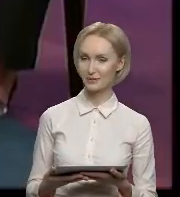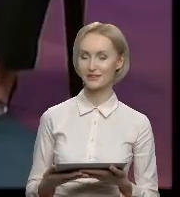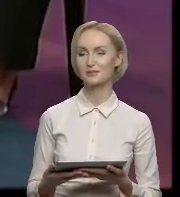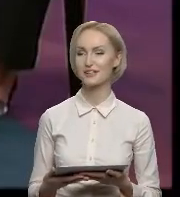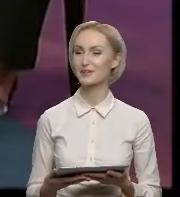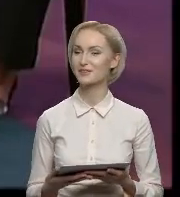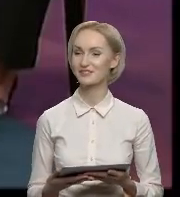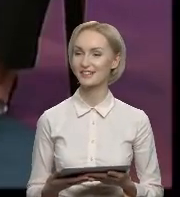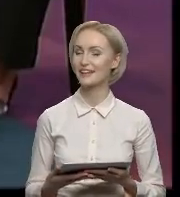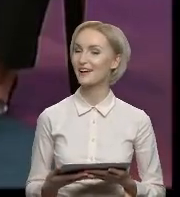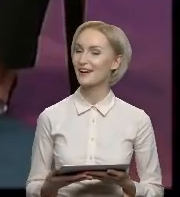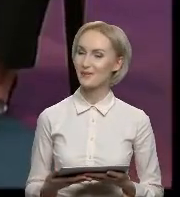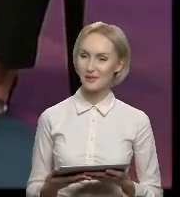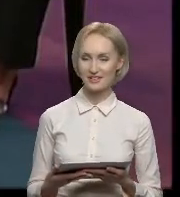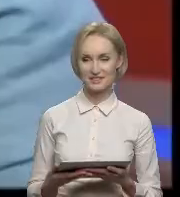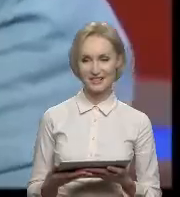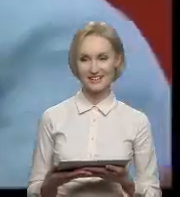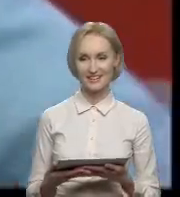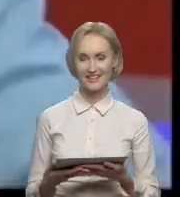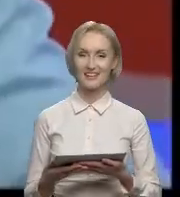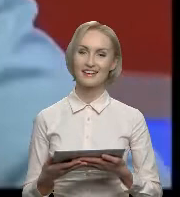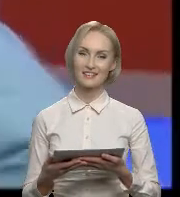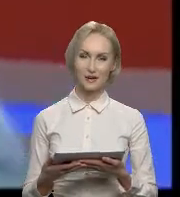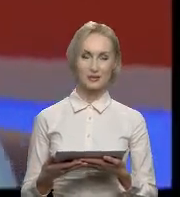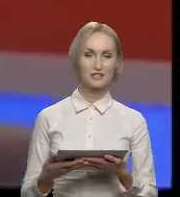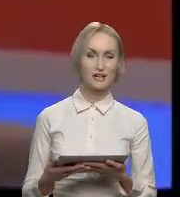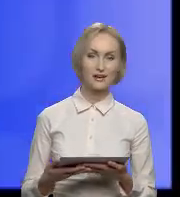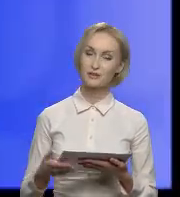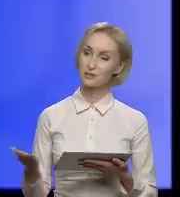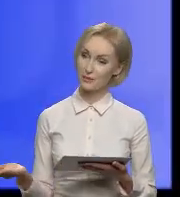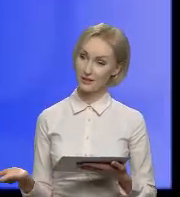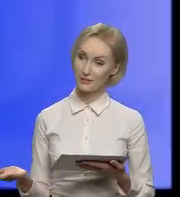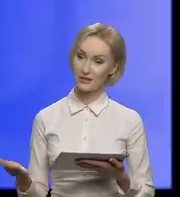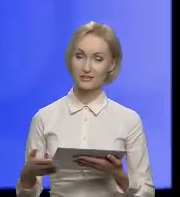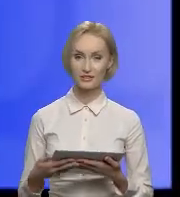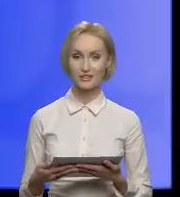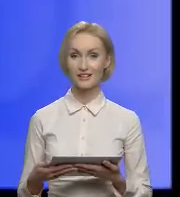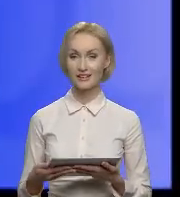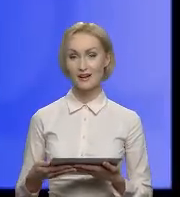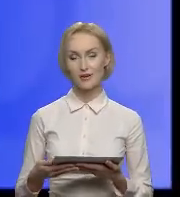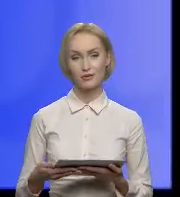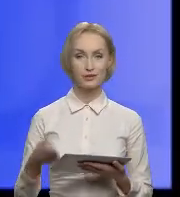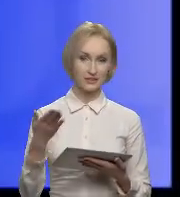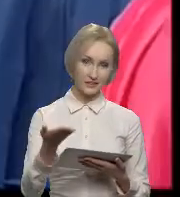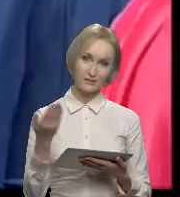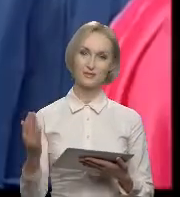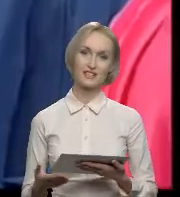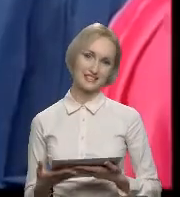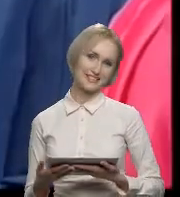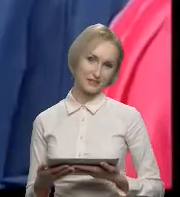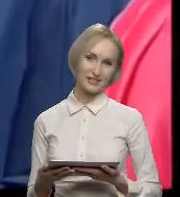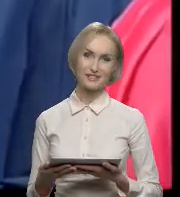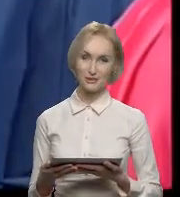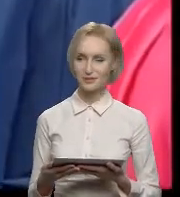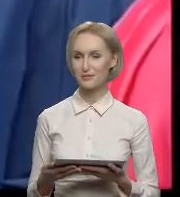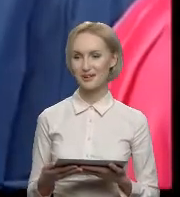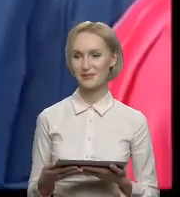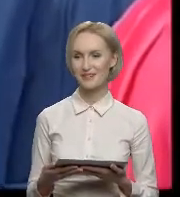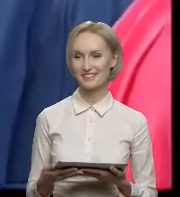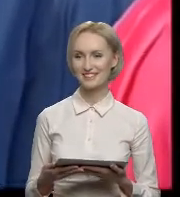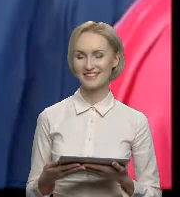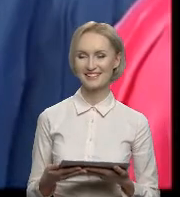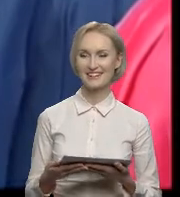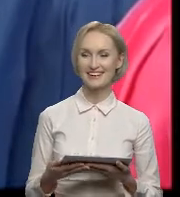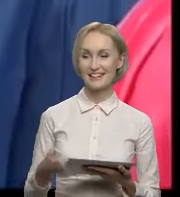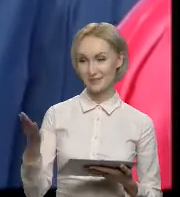you say to Jamar now to step up? Now, Jamar, my man. How you doing, sir? How you doing, sir? I saw that big smile on your face when the DNA